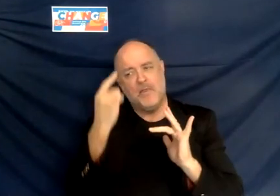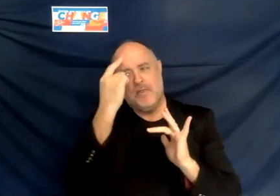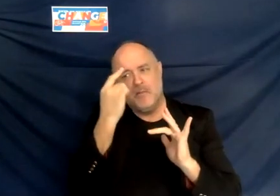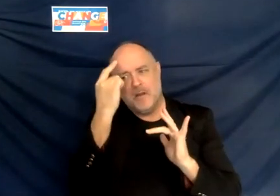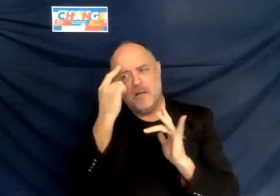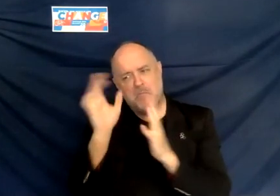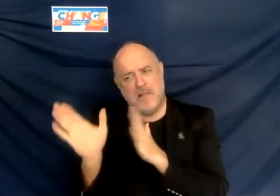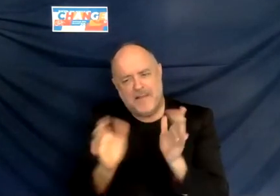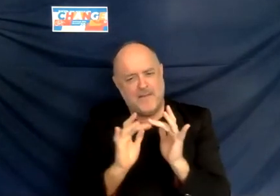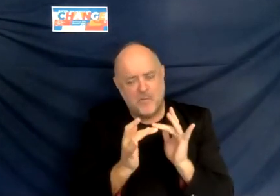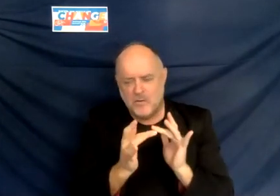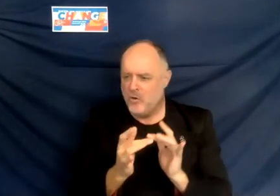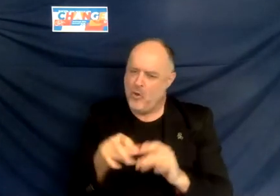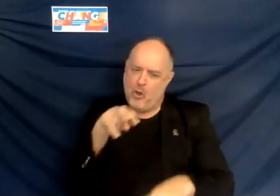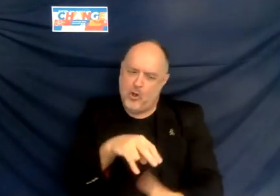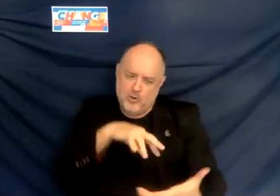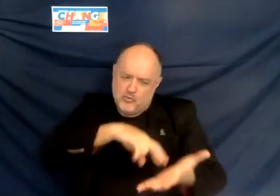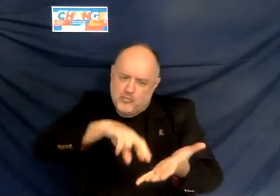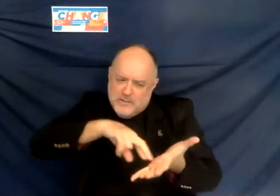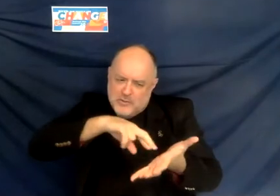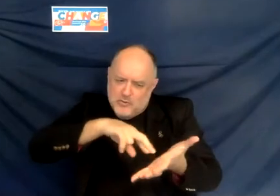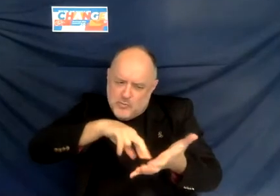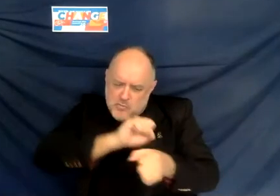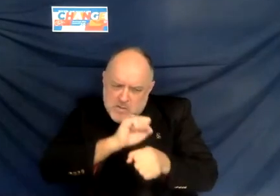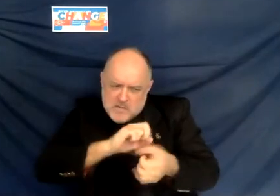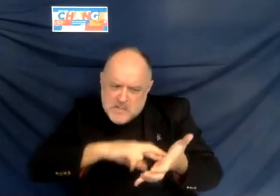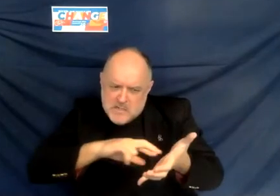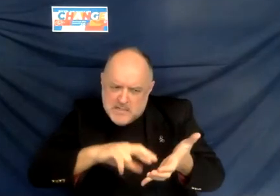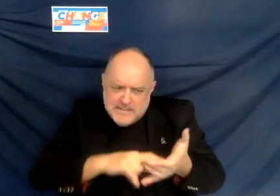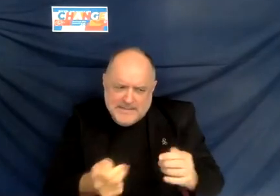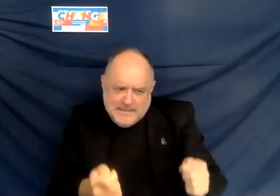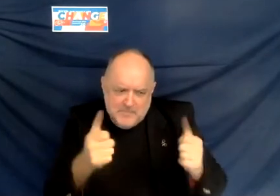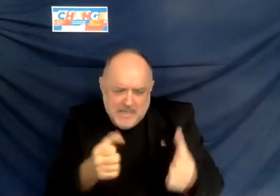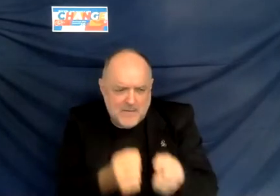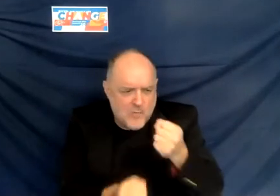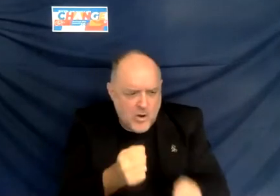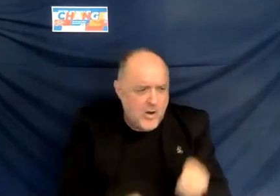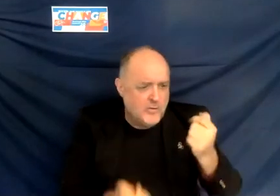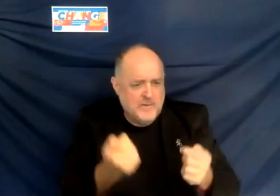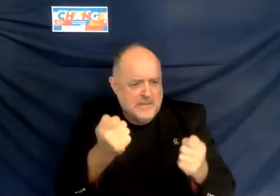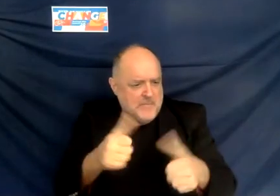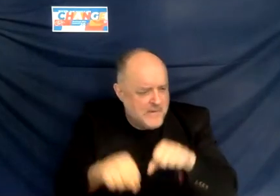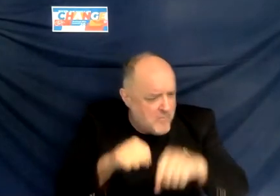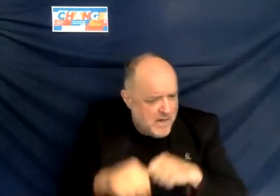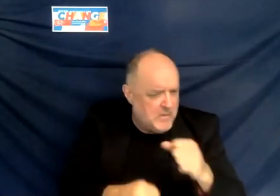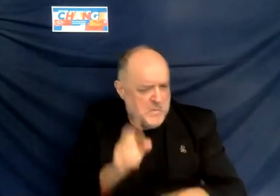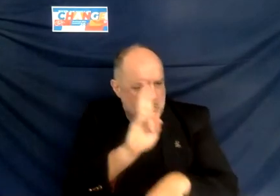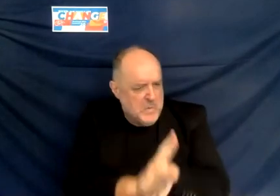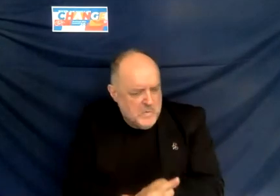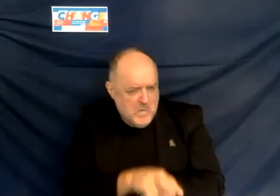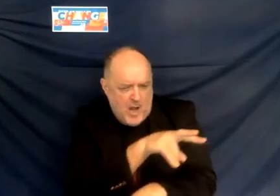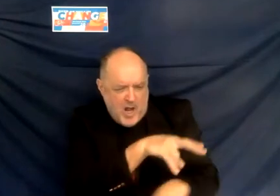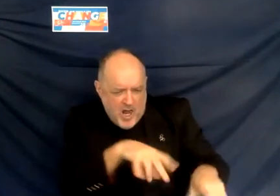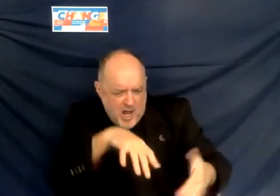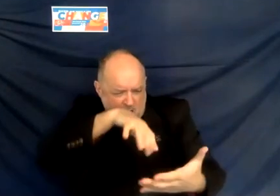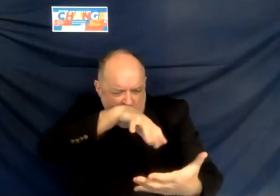a given community, they'll look at the context of how the streets are being used, the speeds at which cars or anyone is currently using the space, how